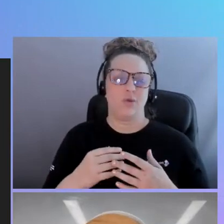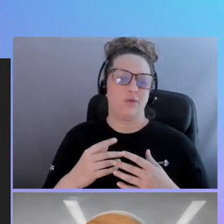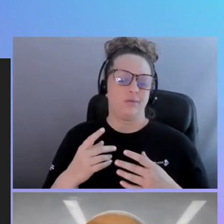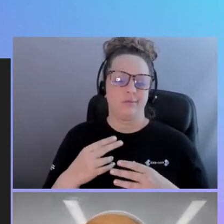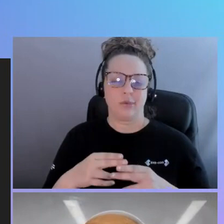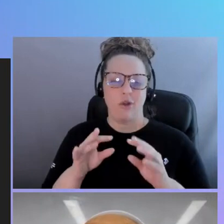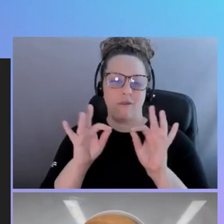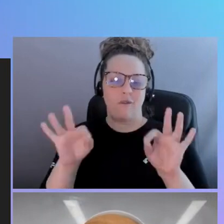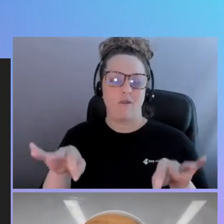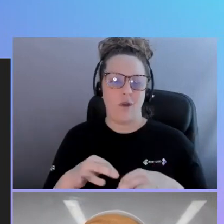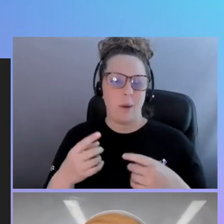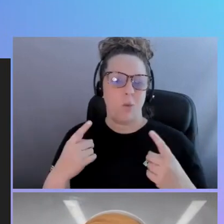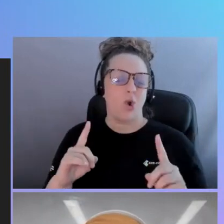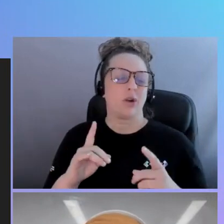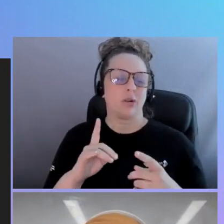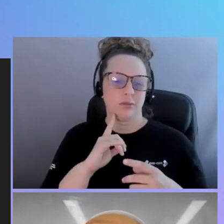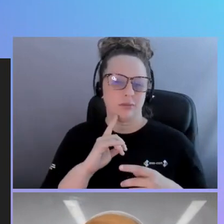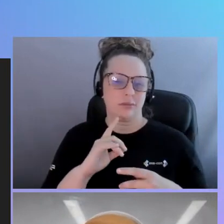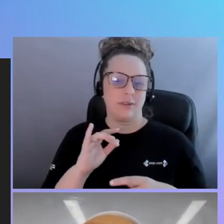iOS interfaces.